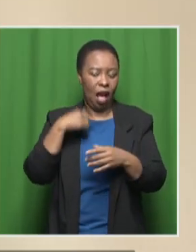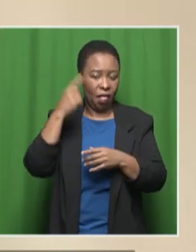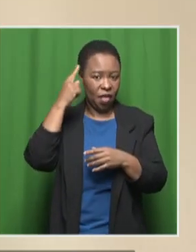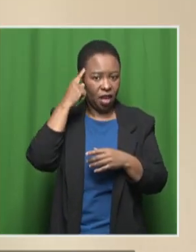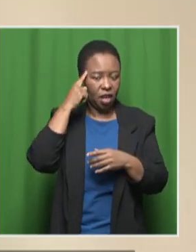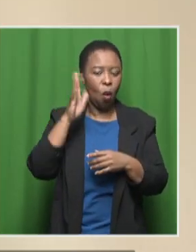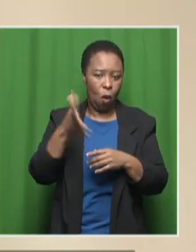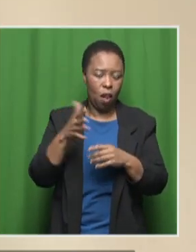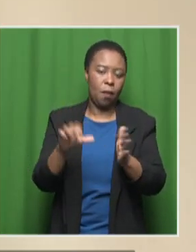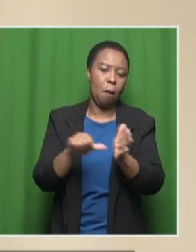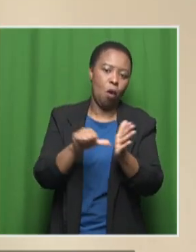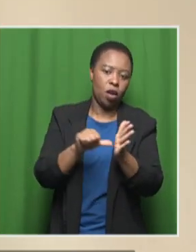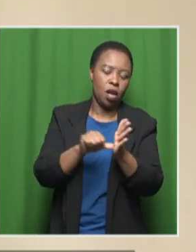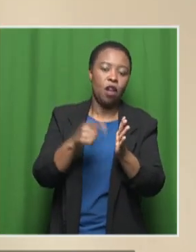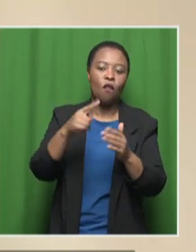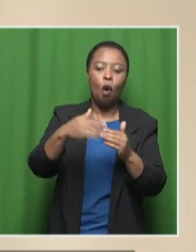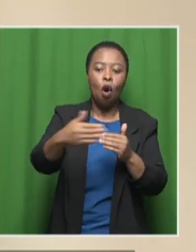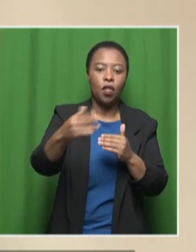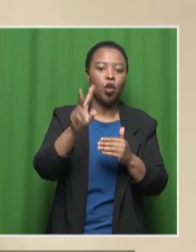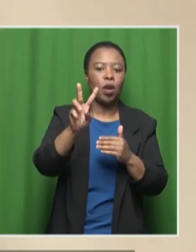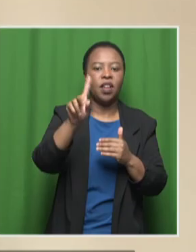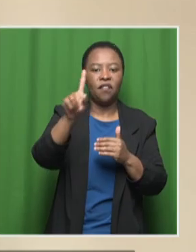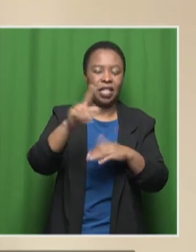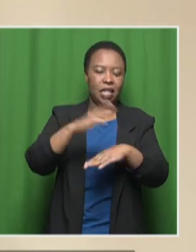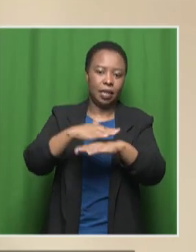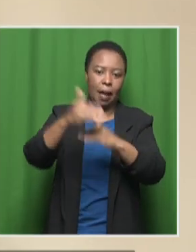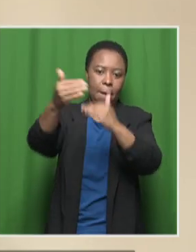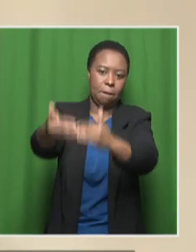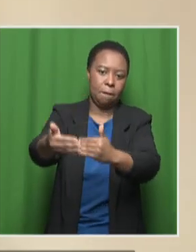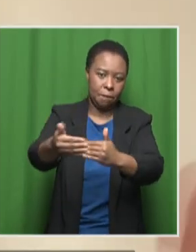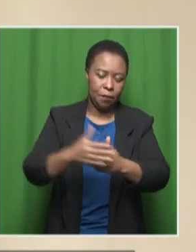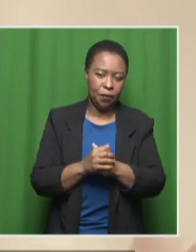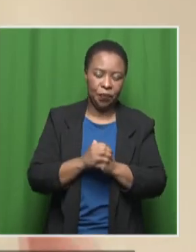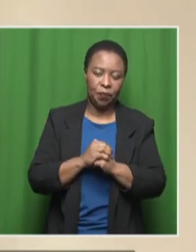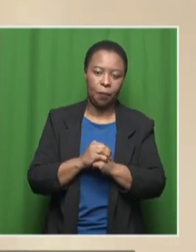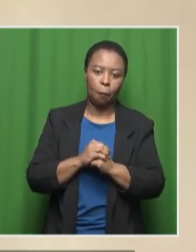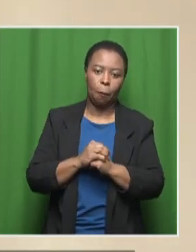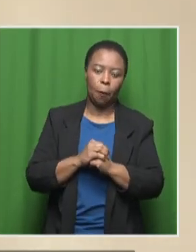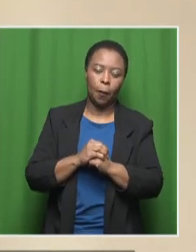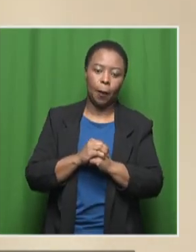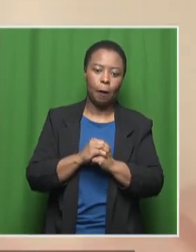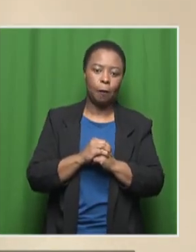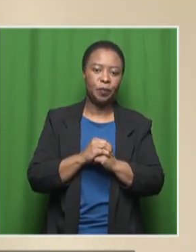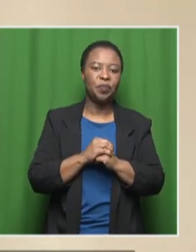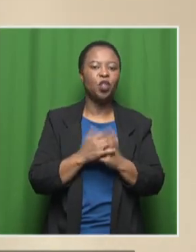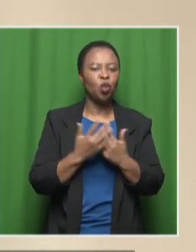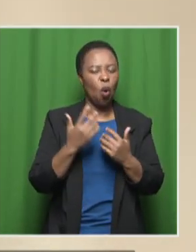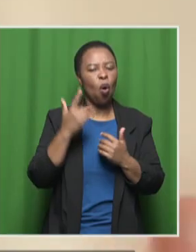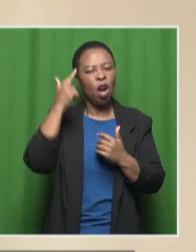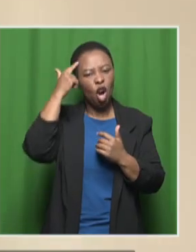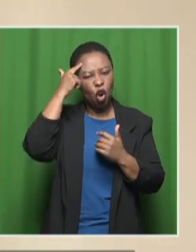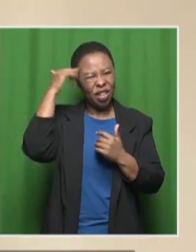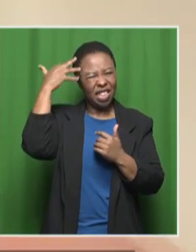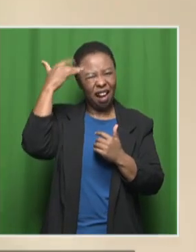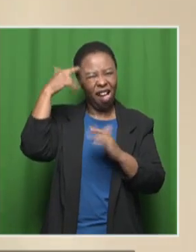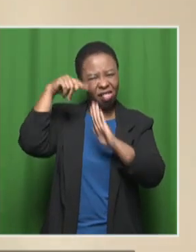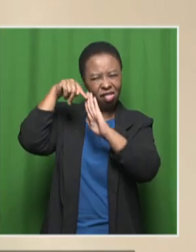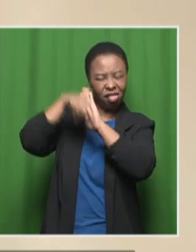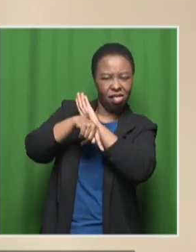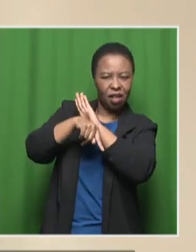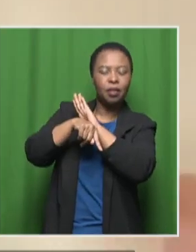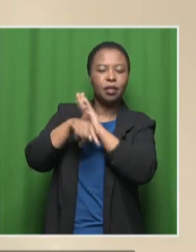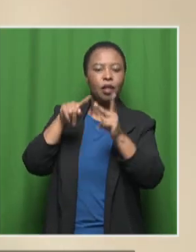be of the utmost importance in the 21st century. And it's things like critical thinking, understanding,